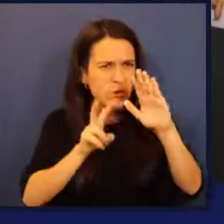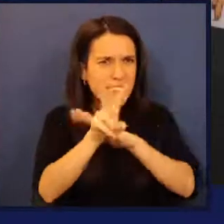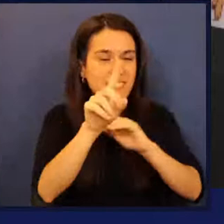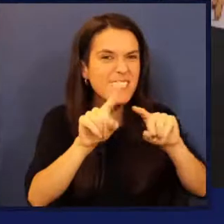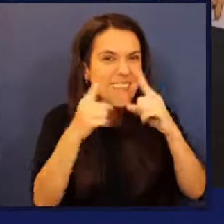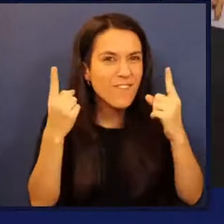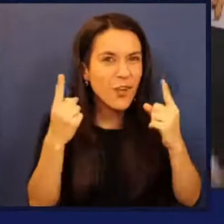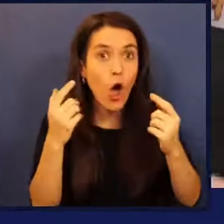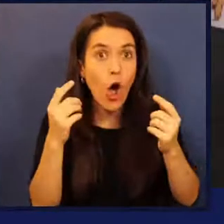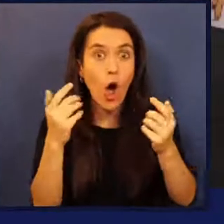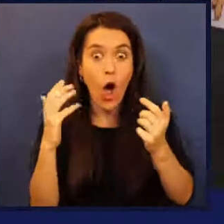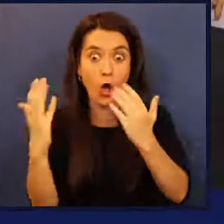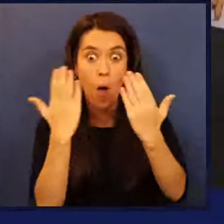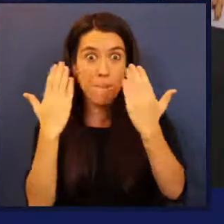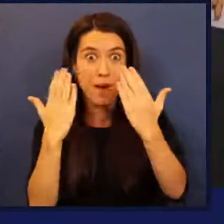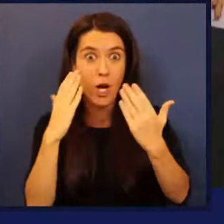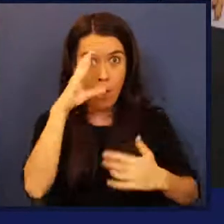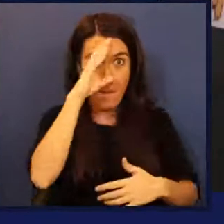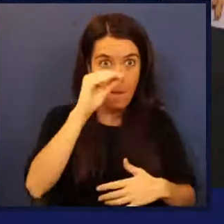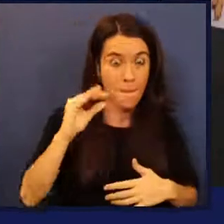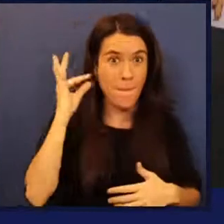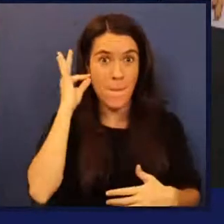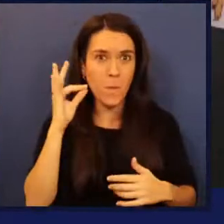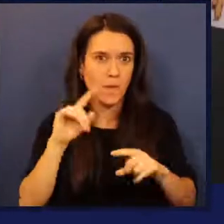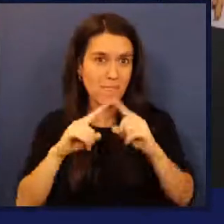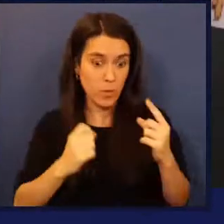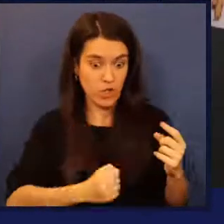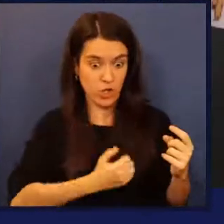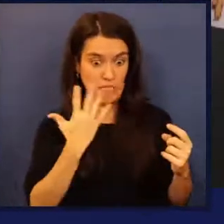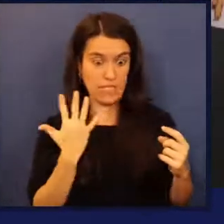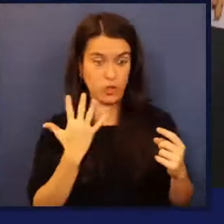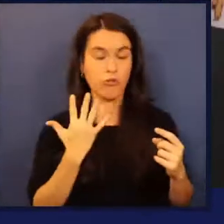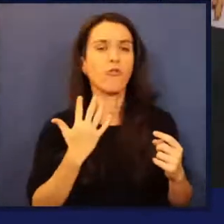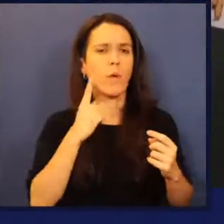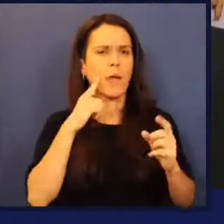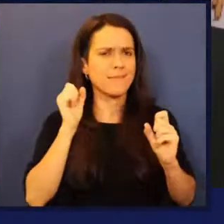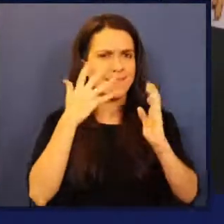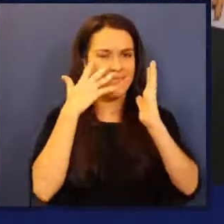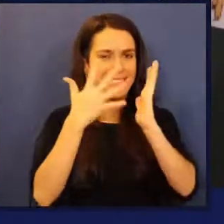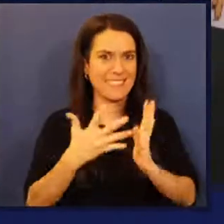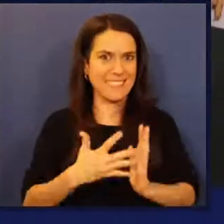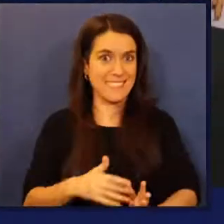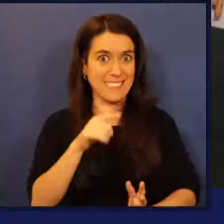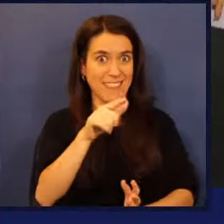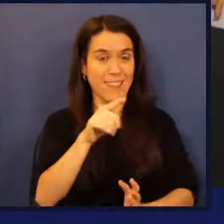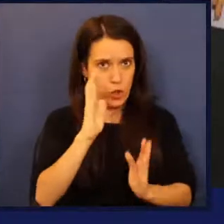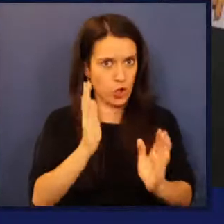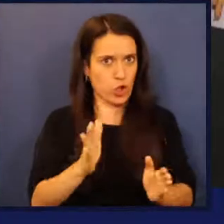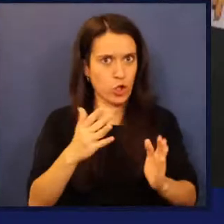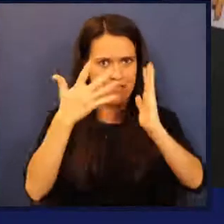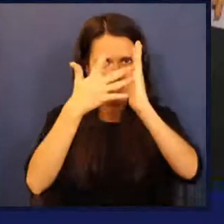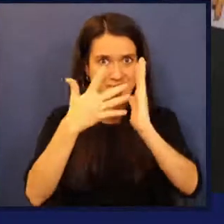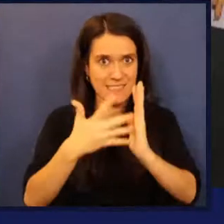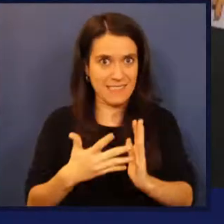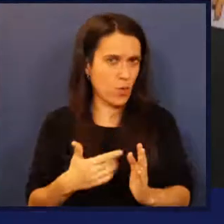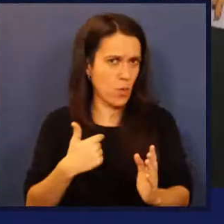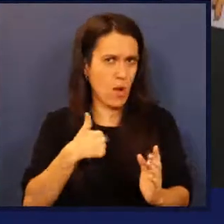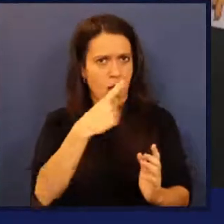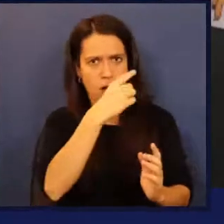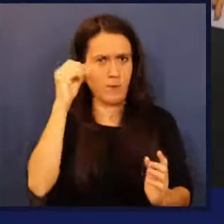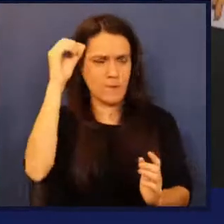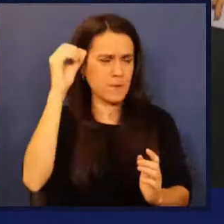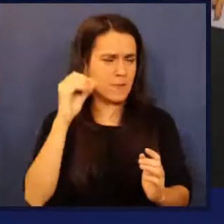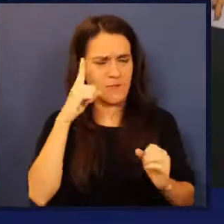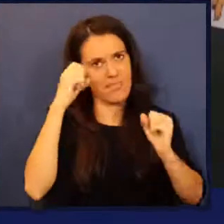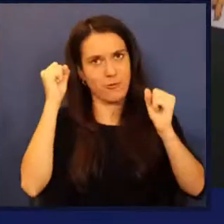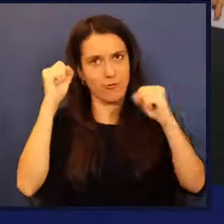between genders is huge, you have a problem. You could test that pretty easily, right? And you should. And so I'm 1,000% in agreement with what Noelle